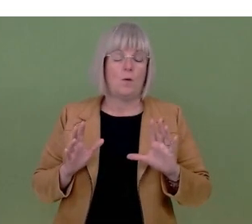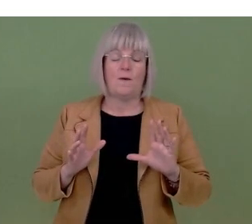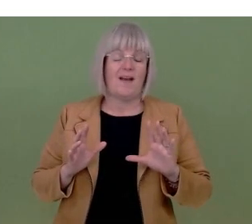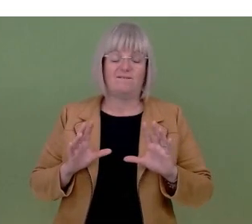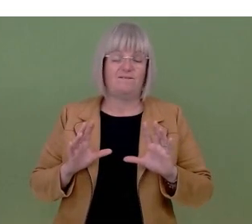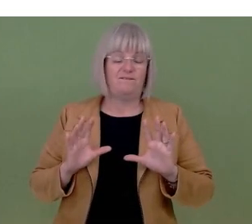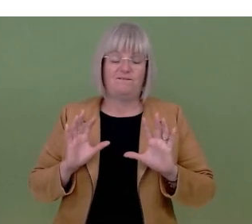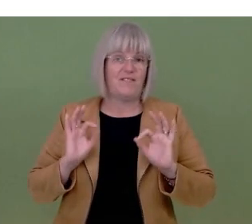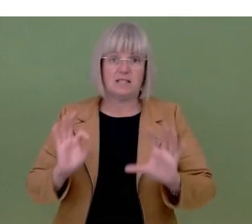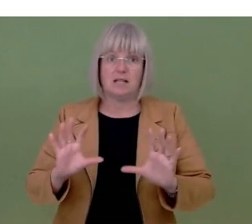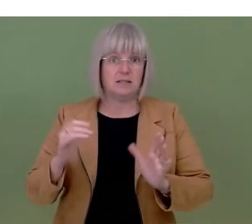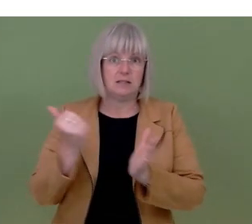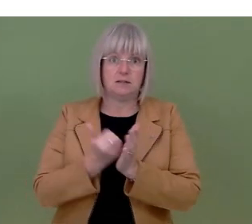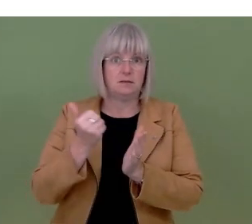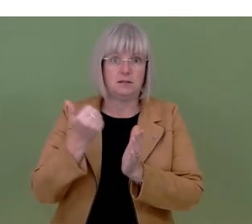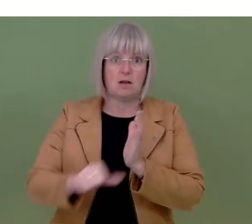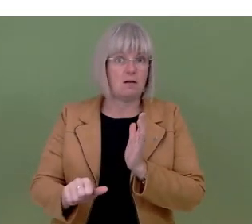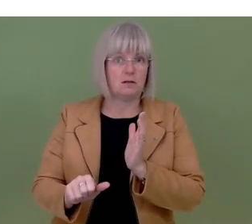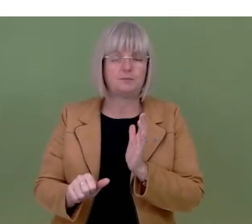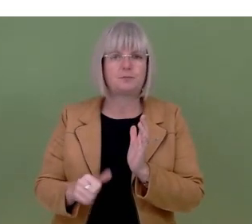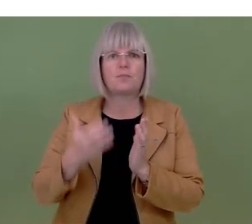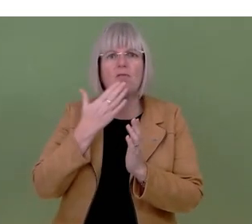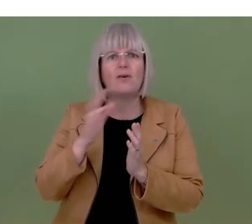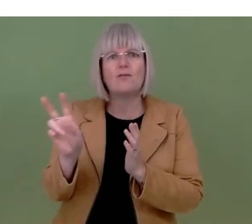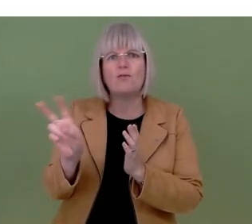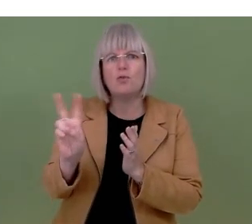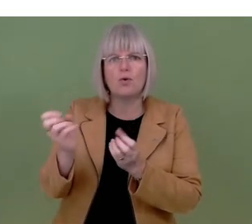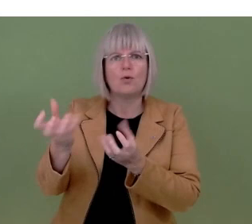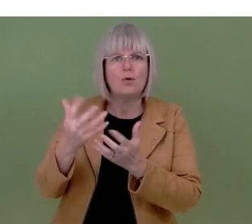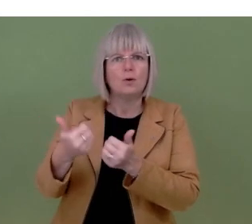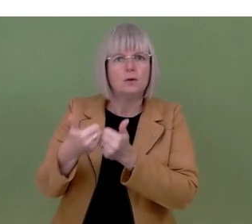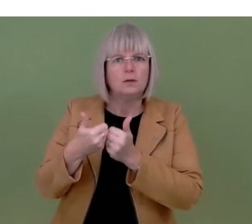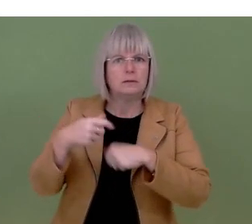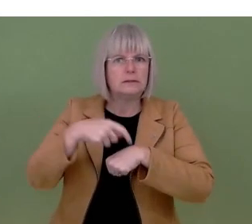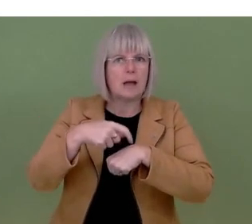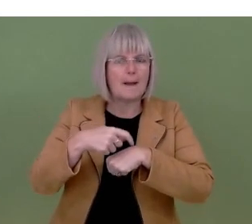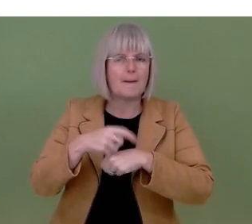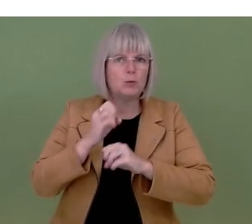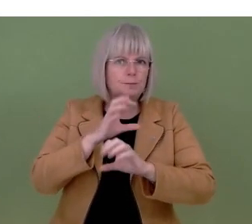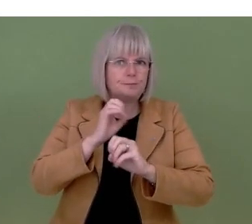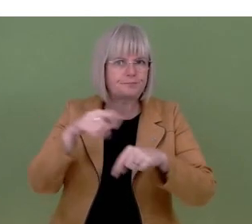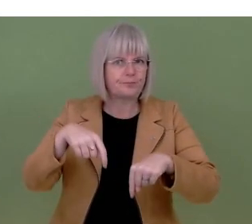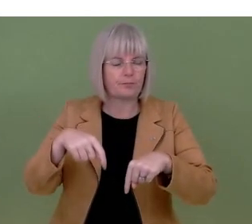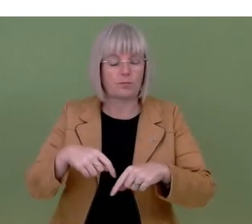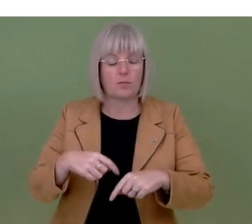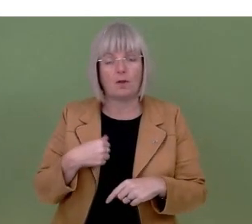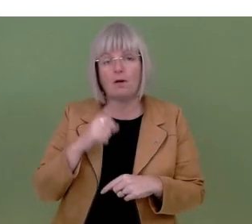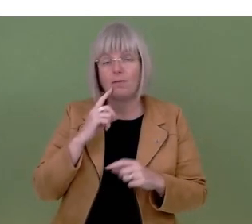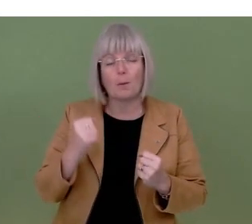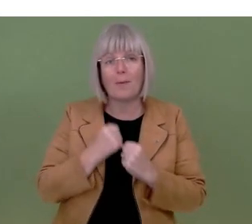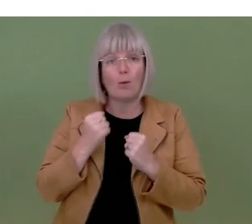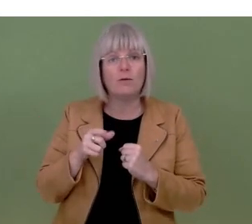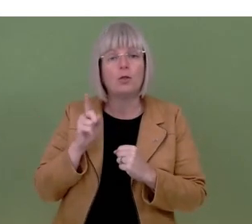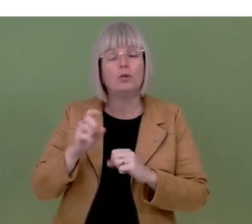gave their time and expertise to support this session. And I think what was really powerful is that you not only shared your experiences, but also